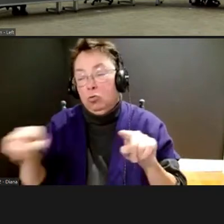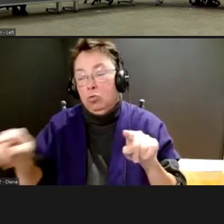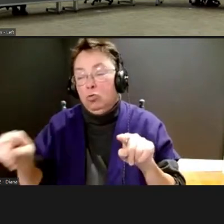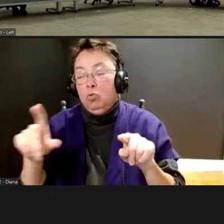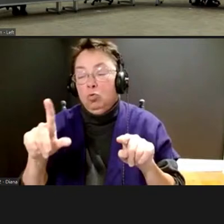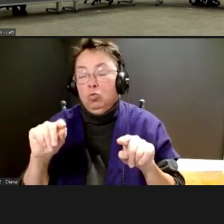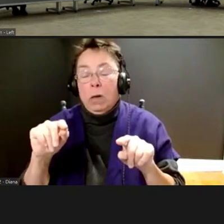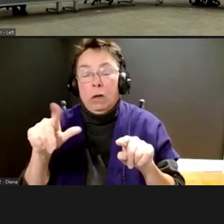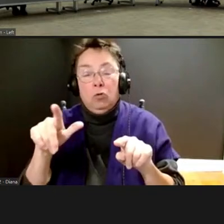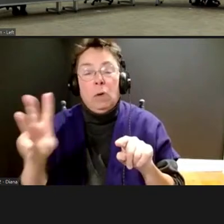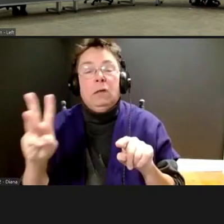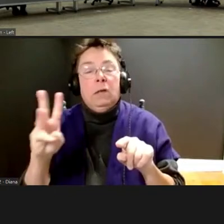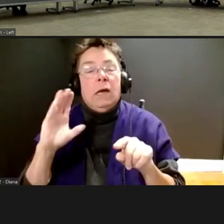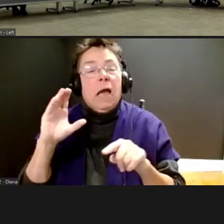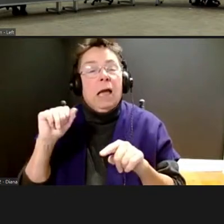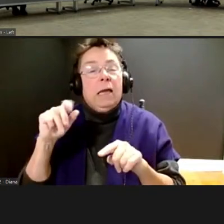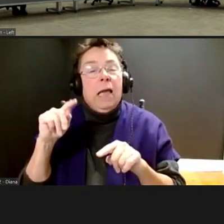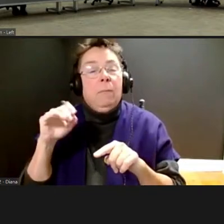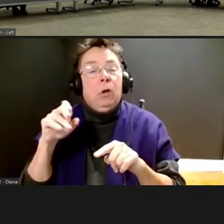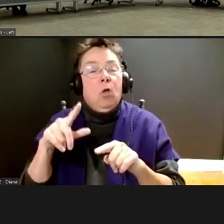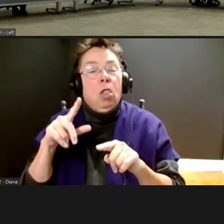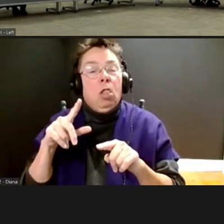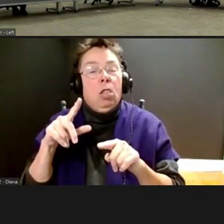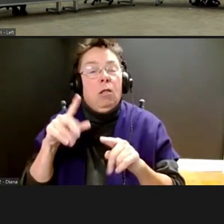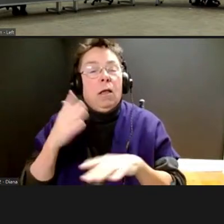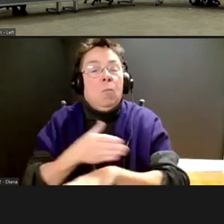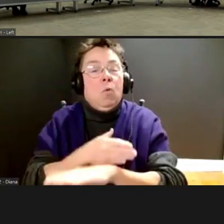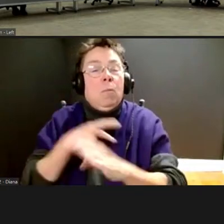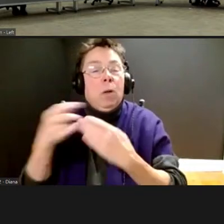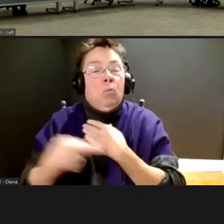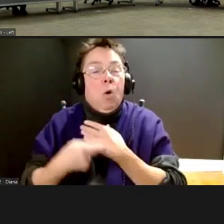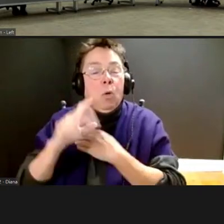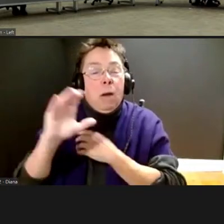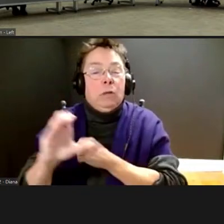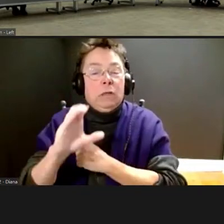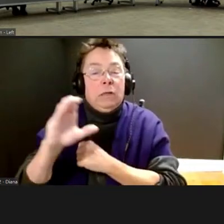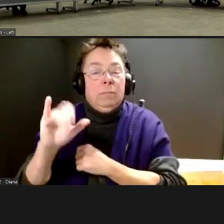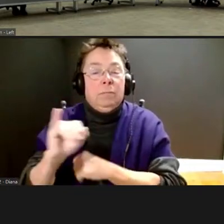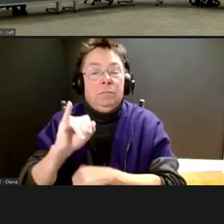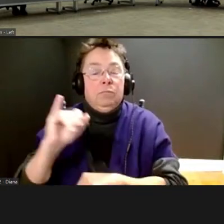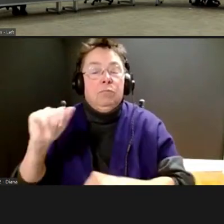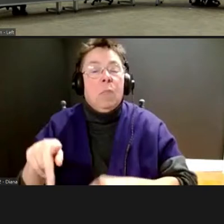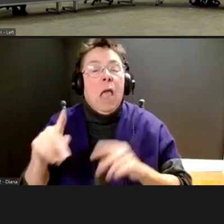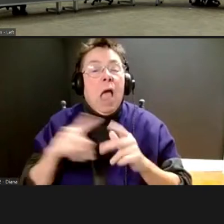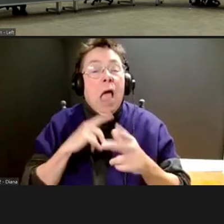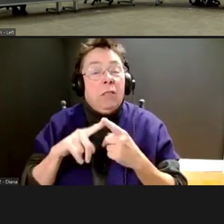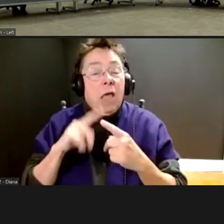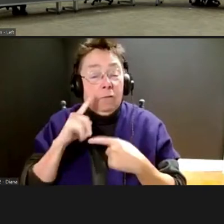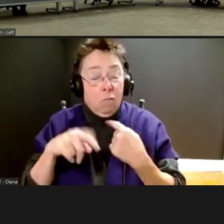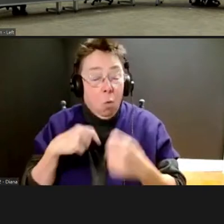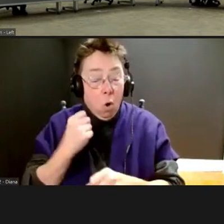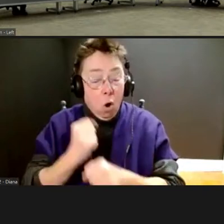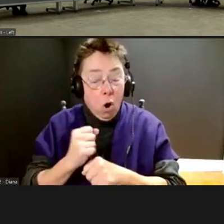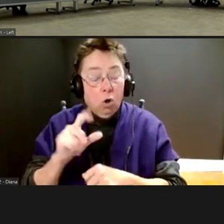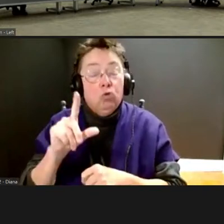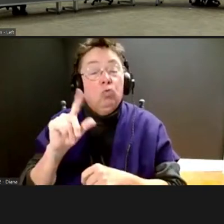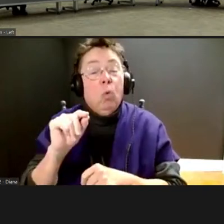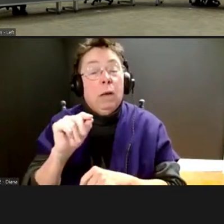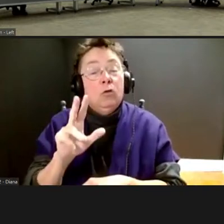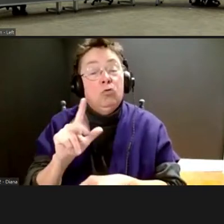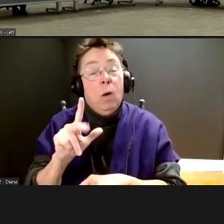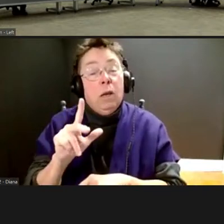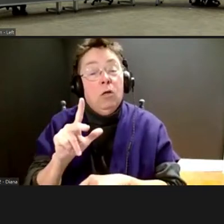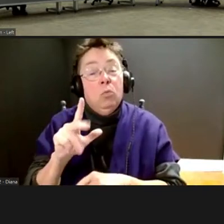2022-2026 capital improvement program. Ordinance adopting a budget for calendar year 2023